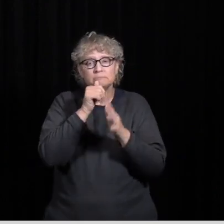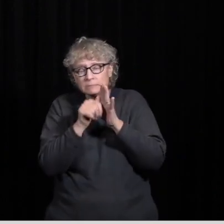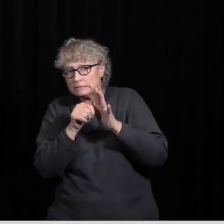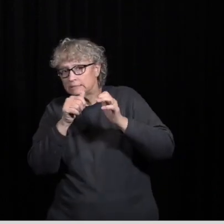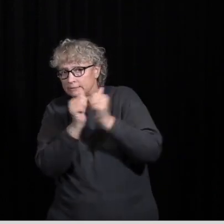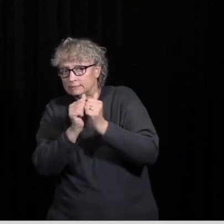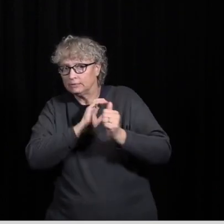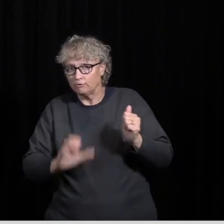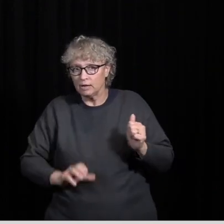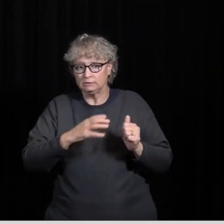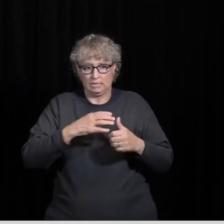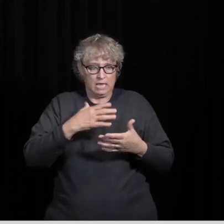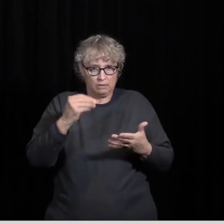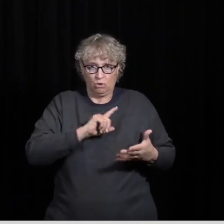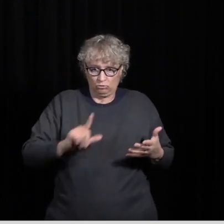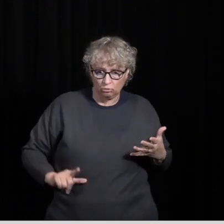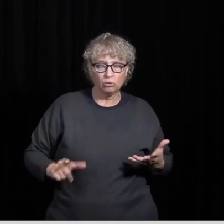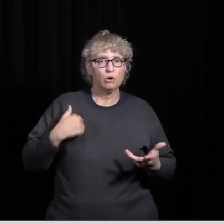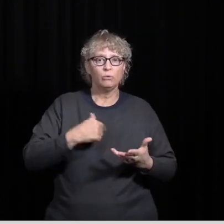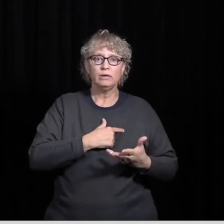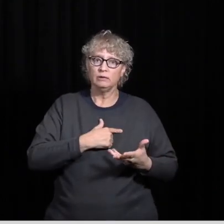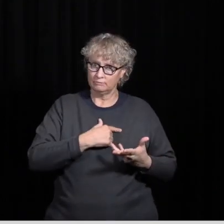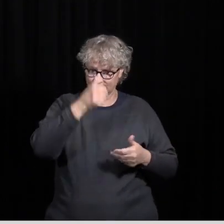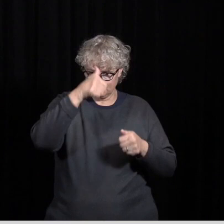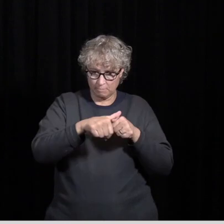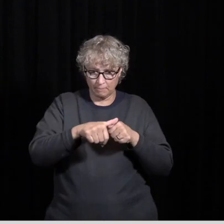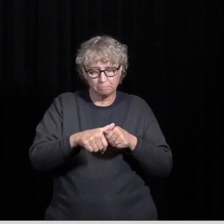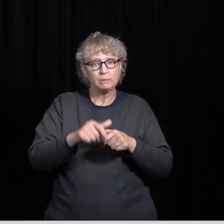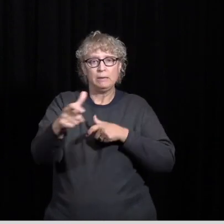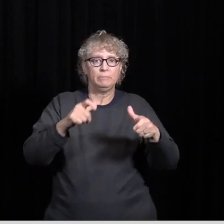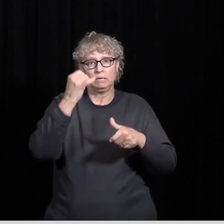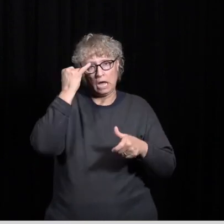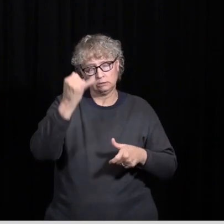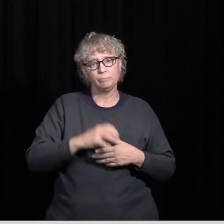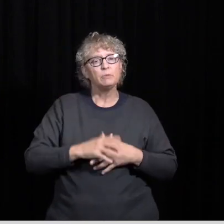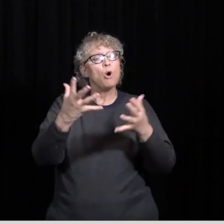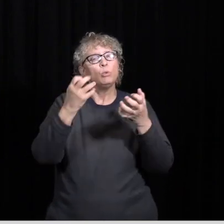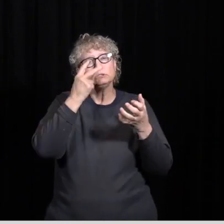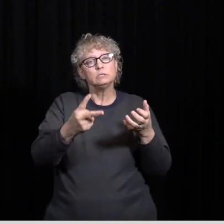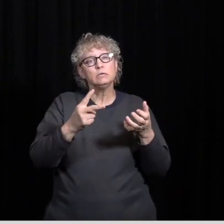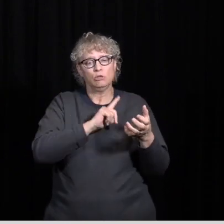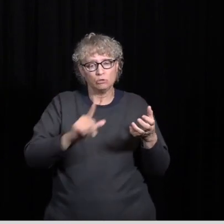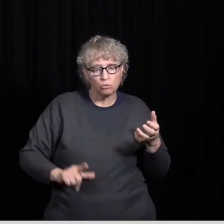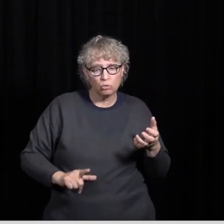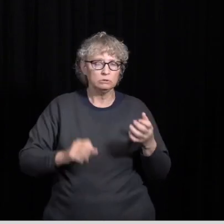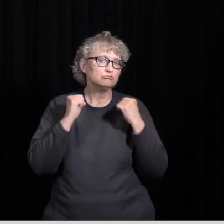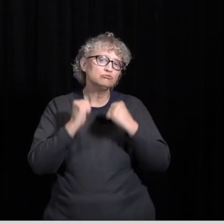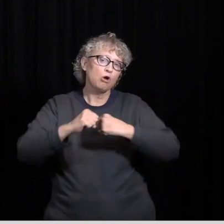Christ, take refuge in the Lord, we're going to remember this. And so kind of big idea for today, what I want you to see is the Lord is a stronghold for the